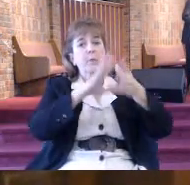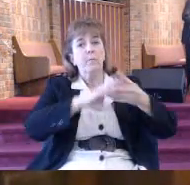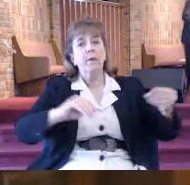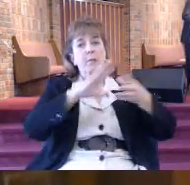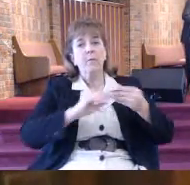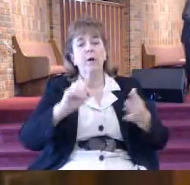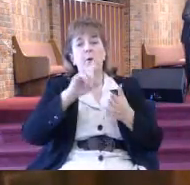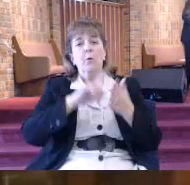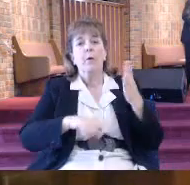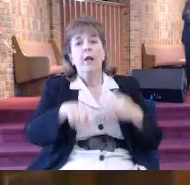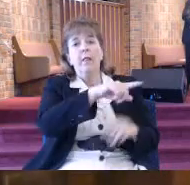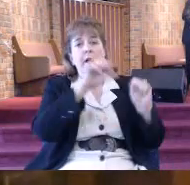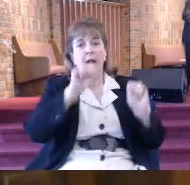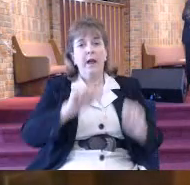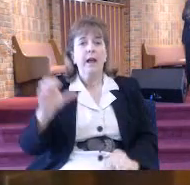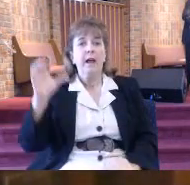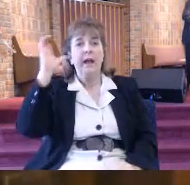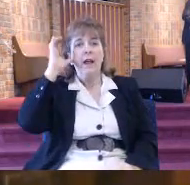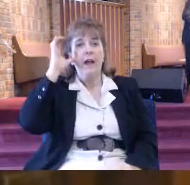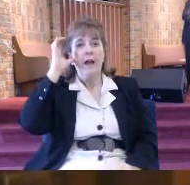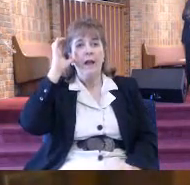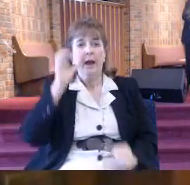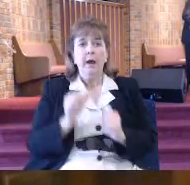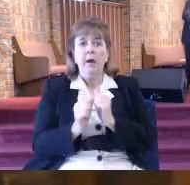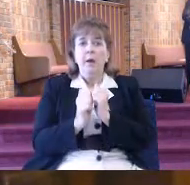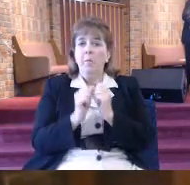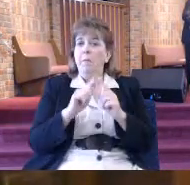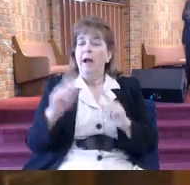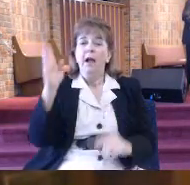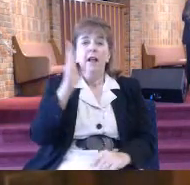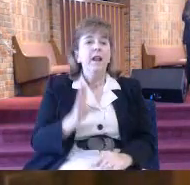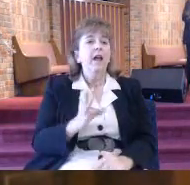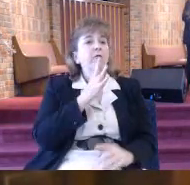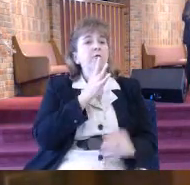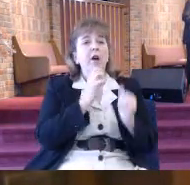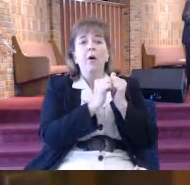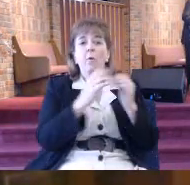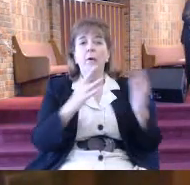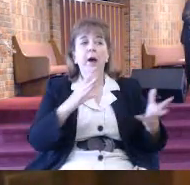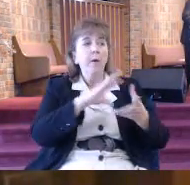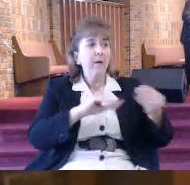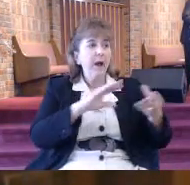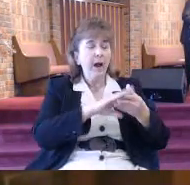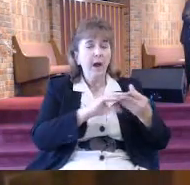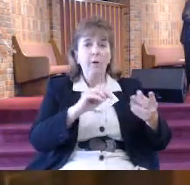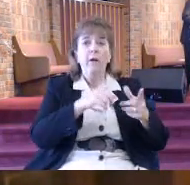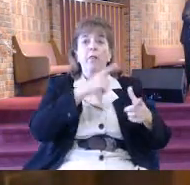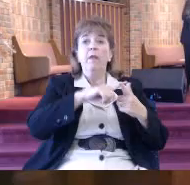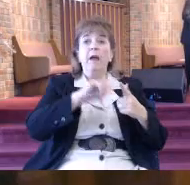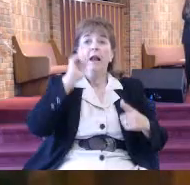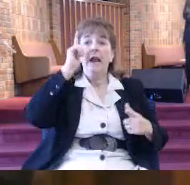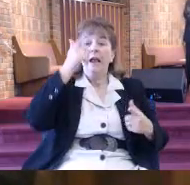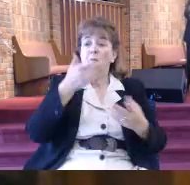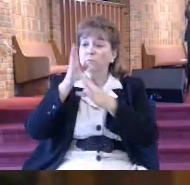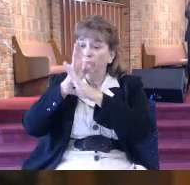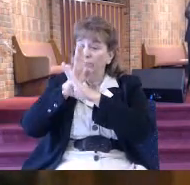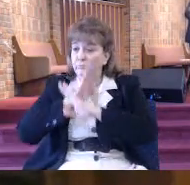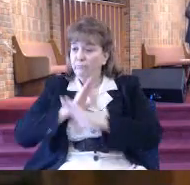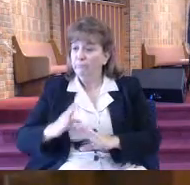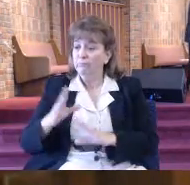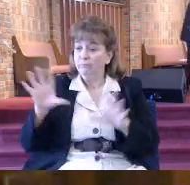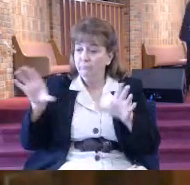it. But without a parable he did not speak to them, and when they were alone he explained all things to his